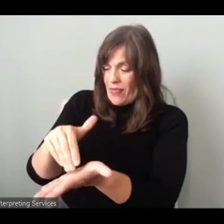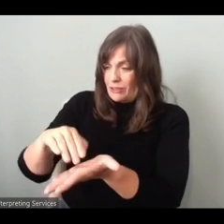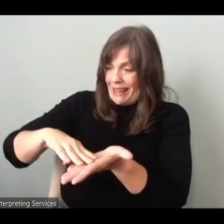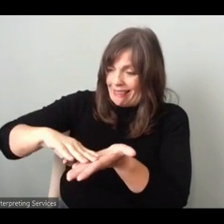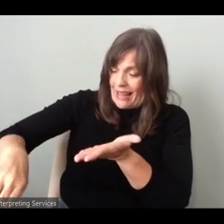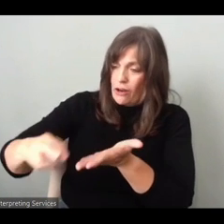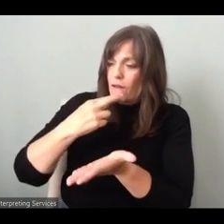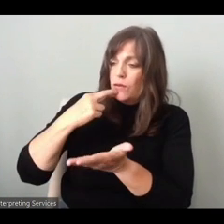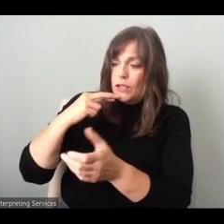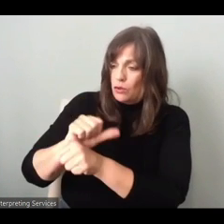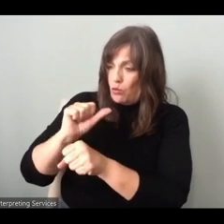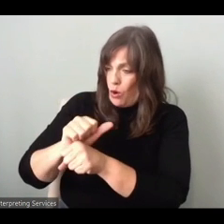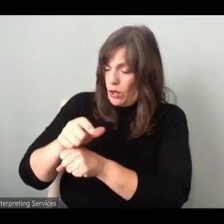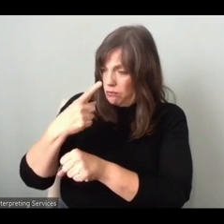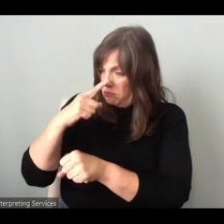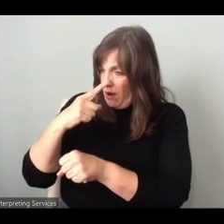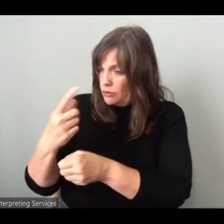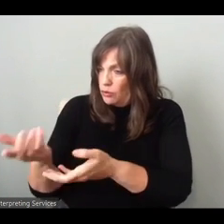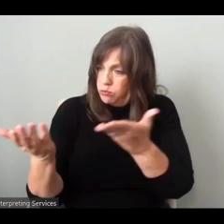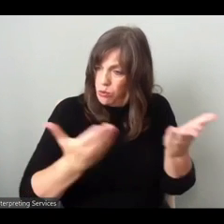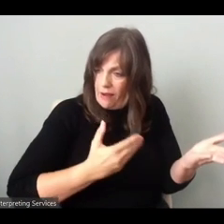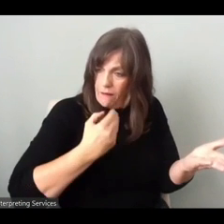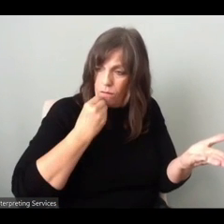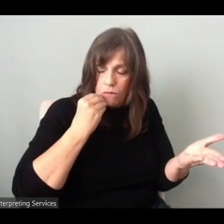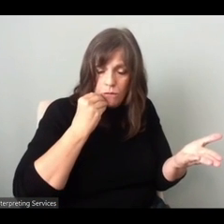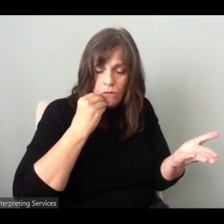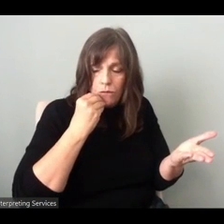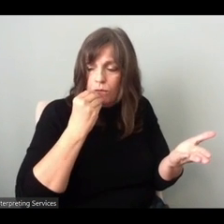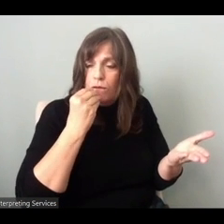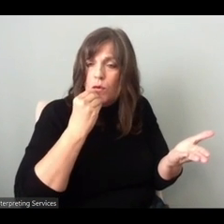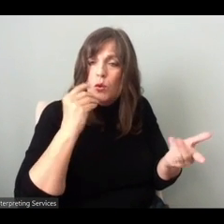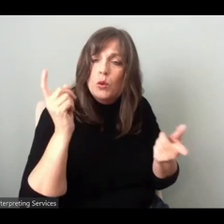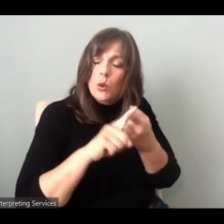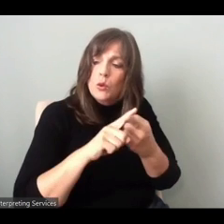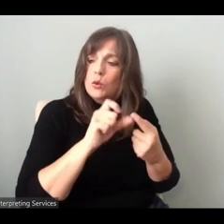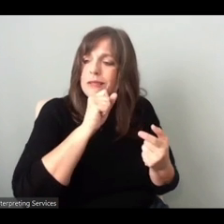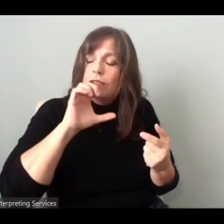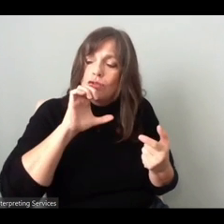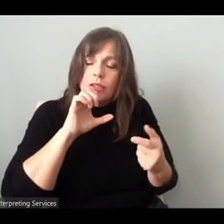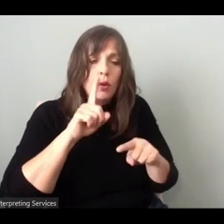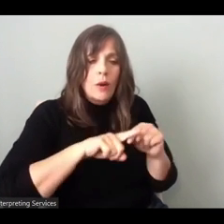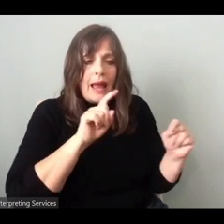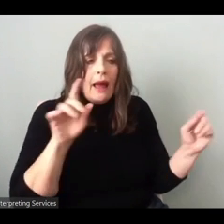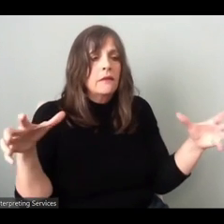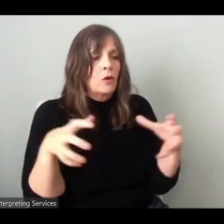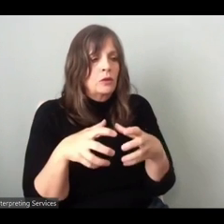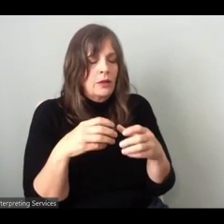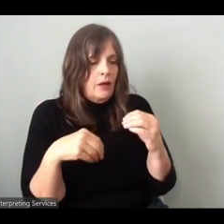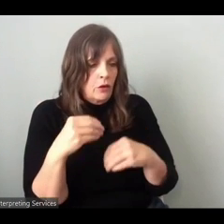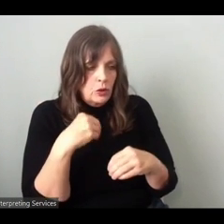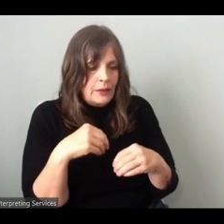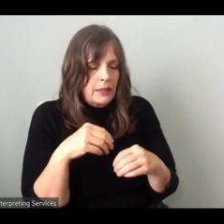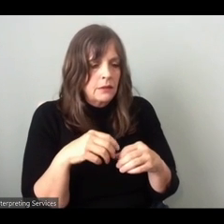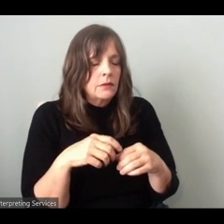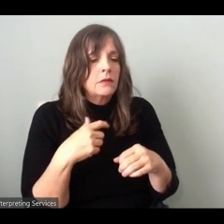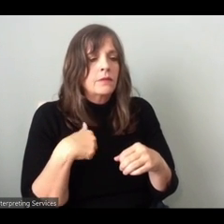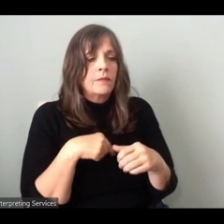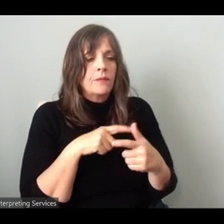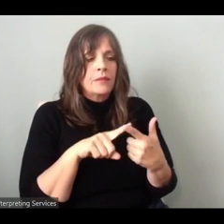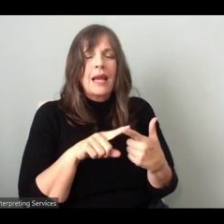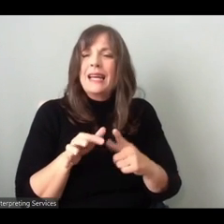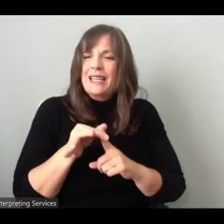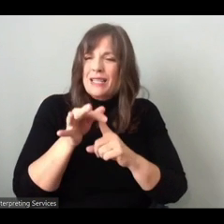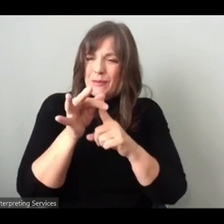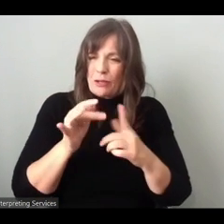delivering meals to vulnerable seniors who are unable to go to congregate meals? Can we put our special events production community, who are no longer allowed to